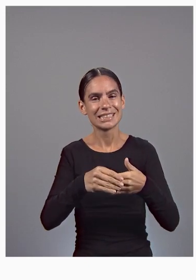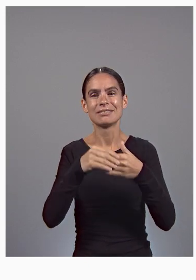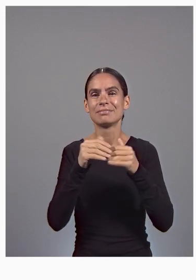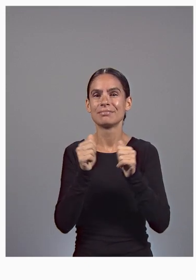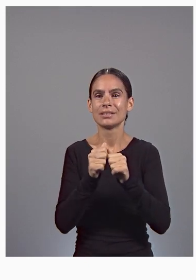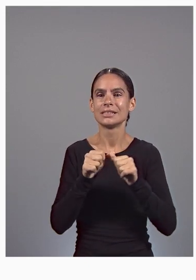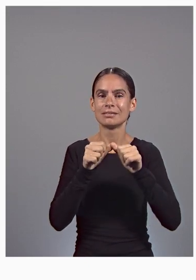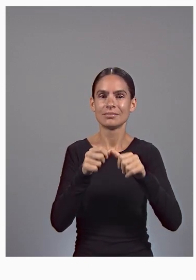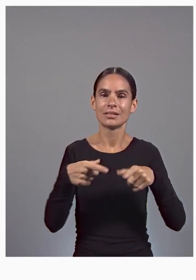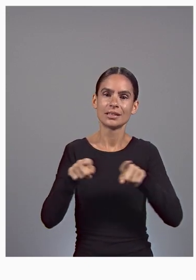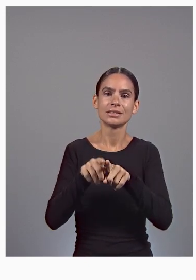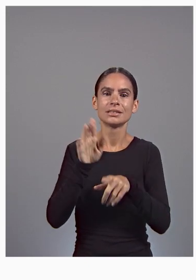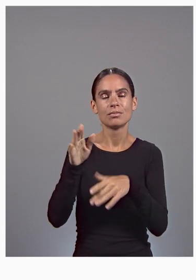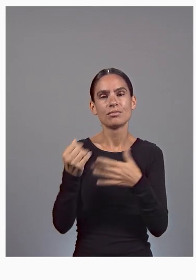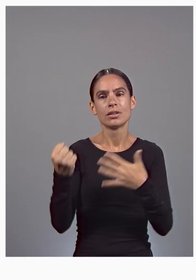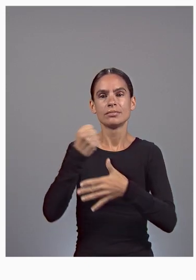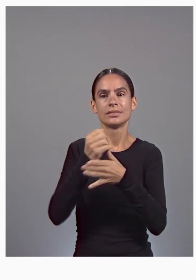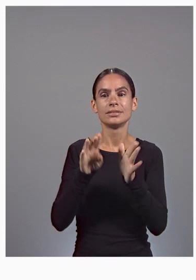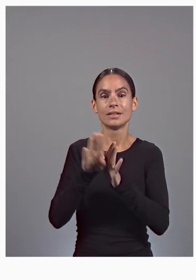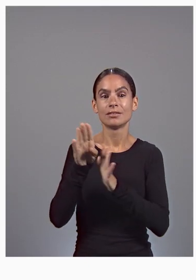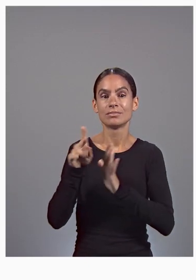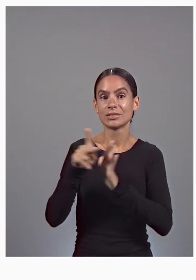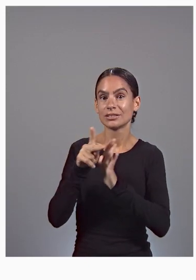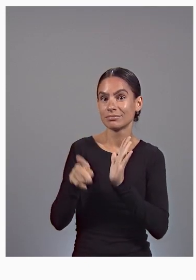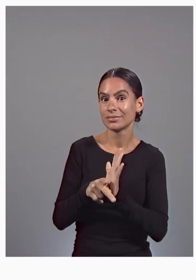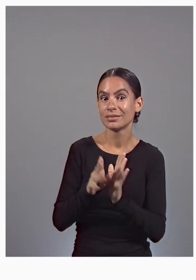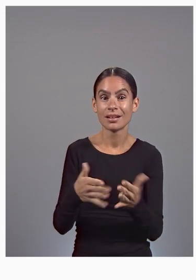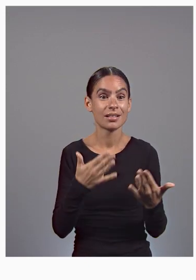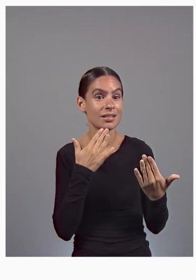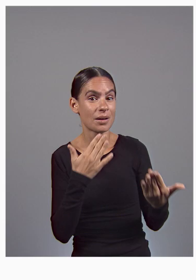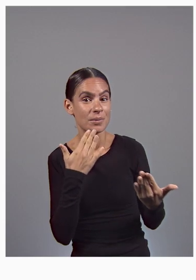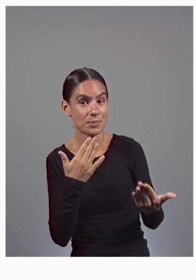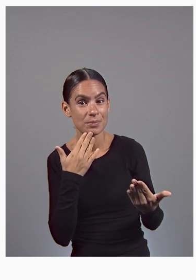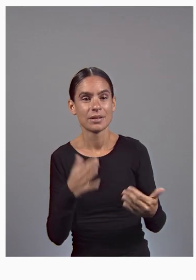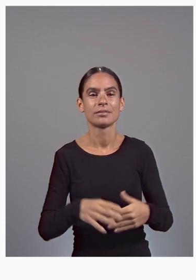their primary development principle. Thank you.